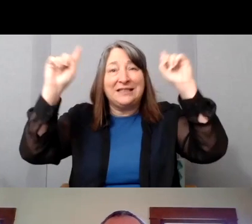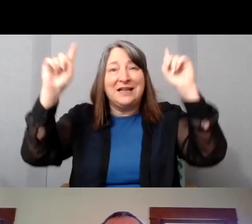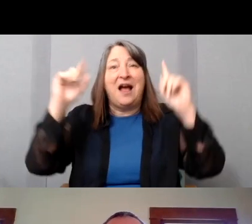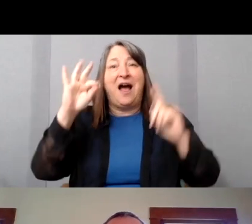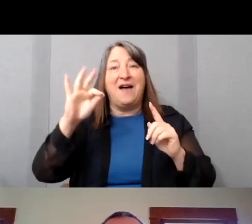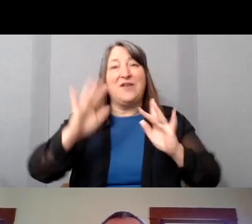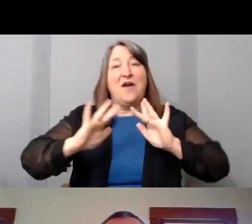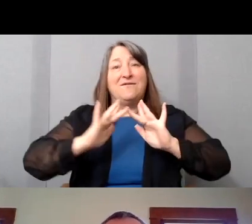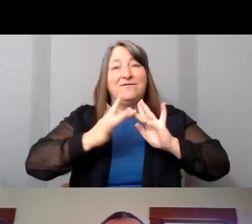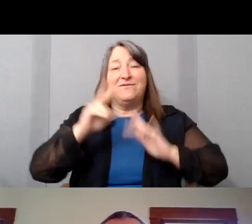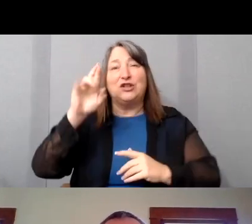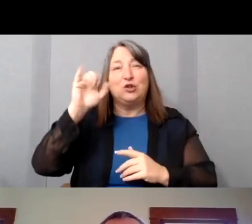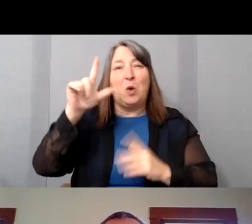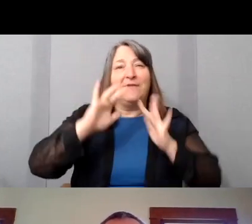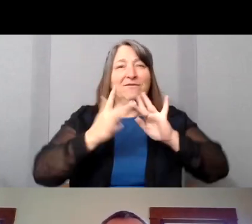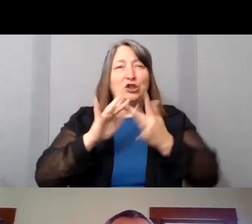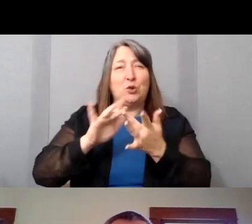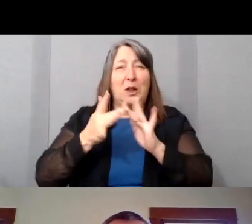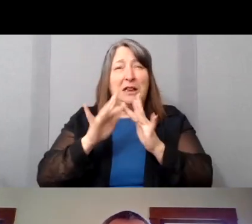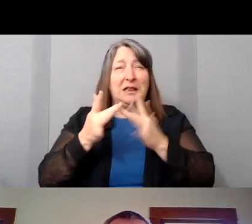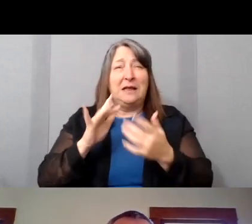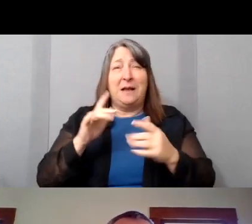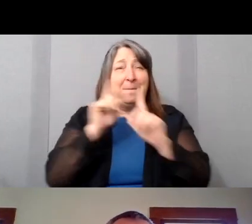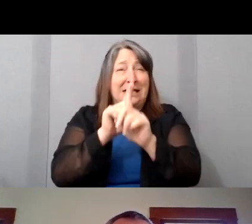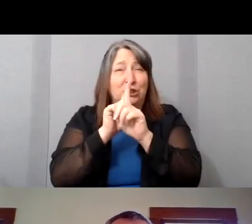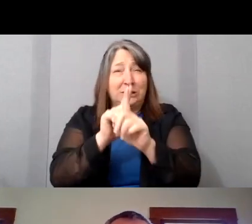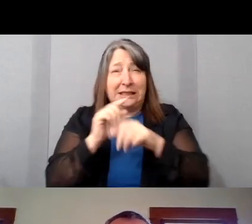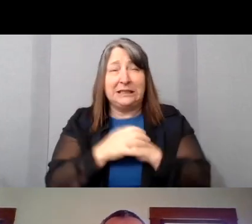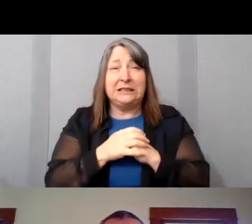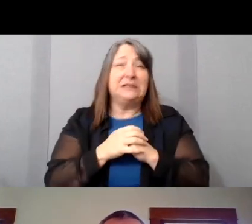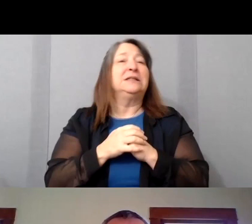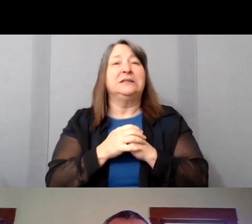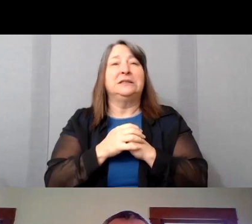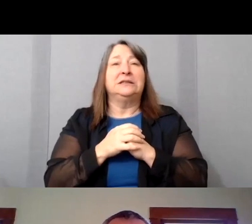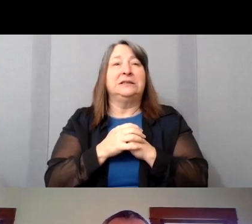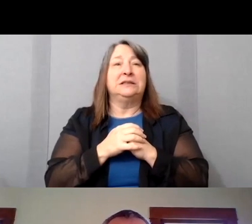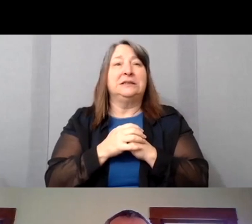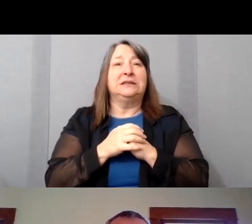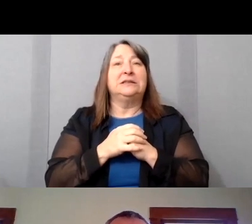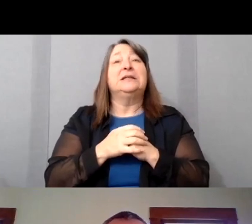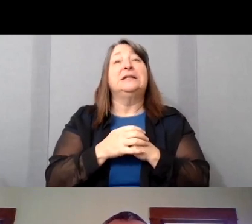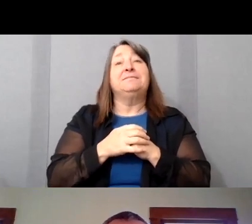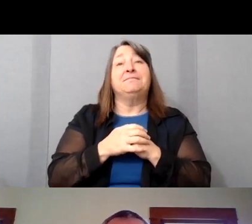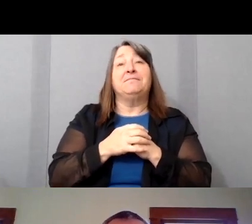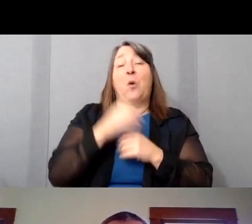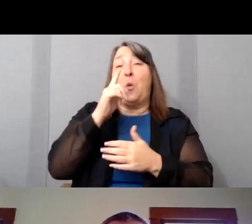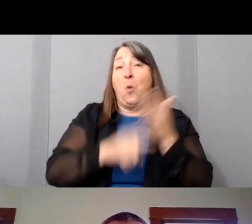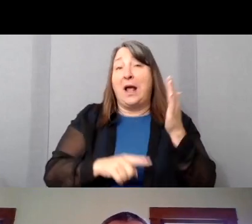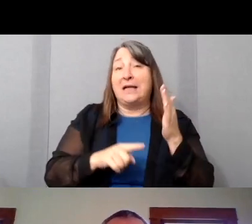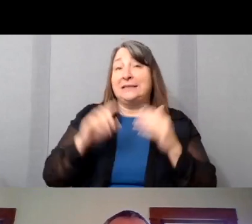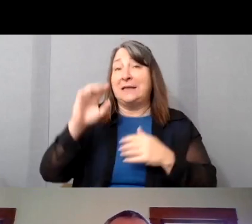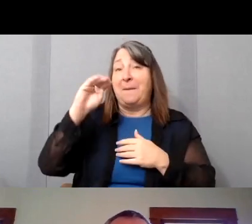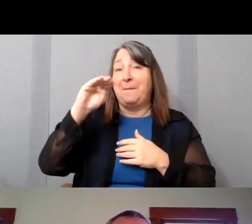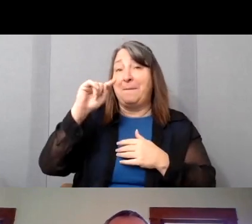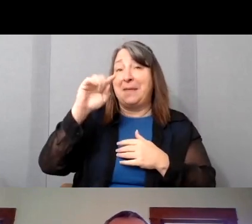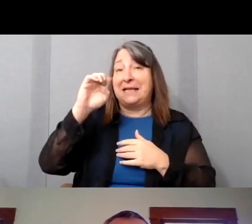right? I think there's a big picture thing between what the mentee needs and what's being